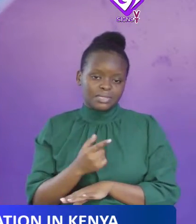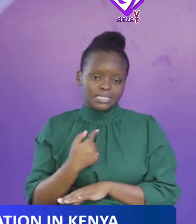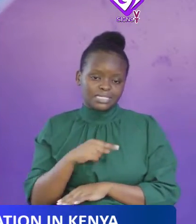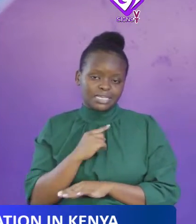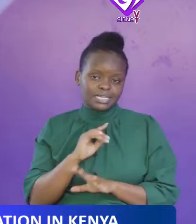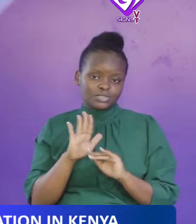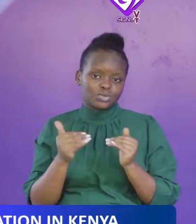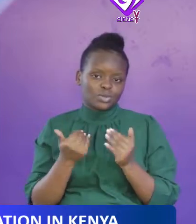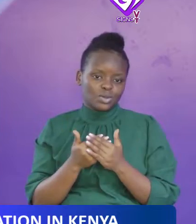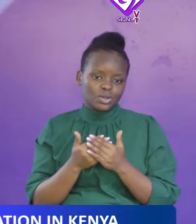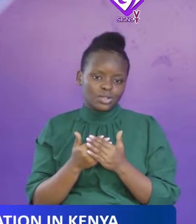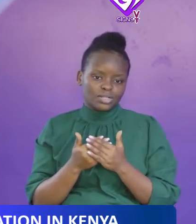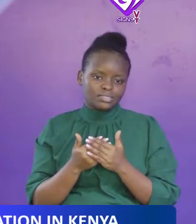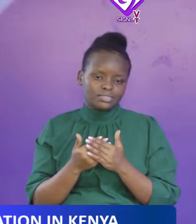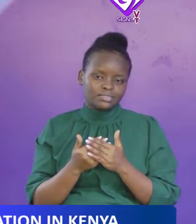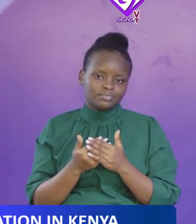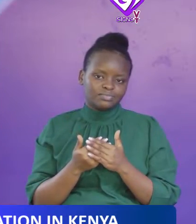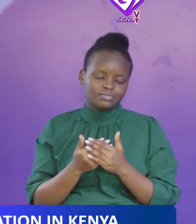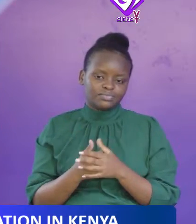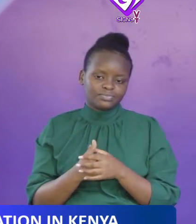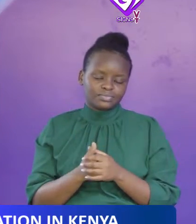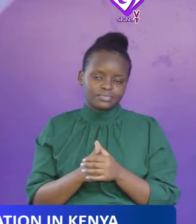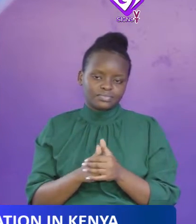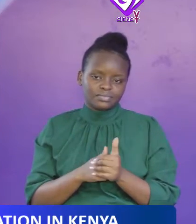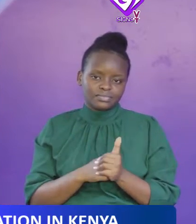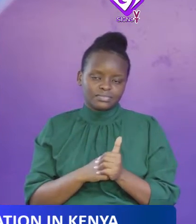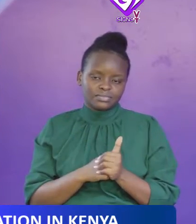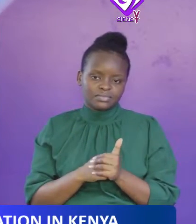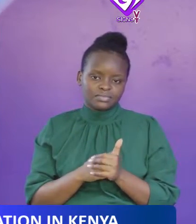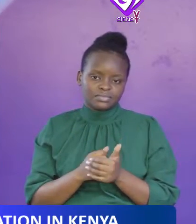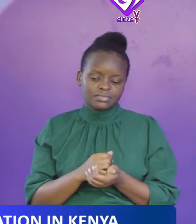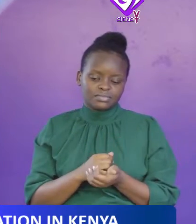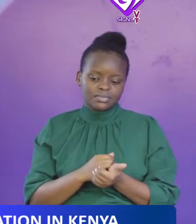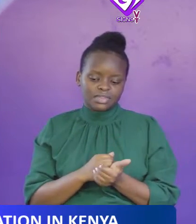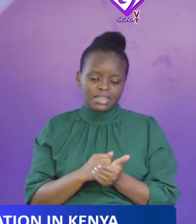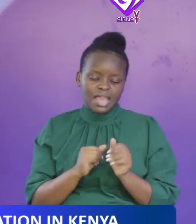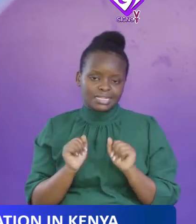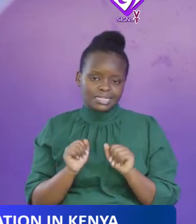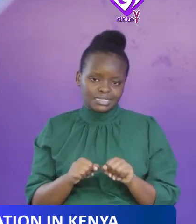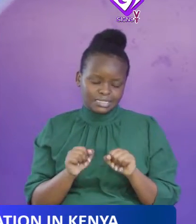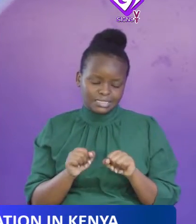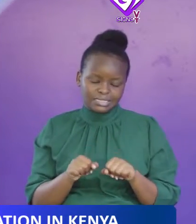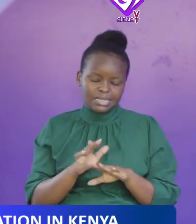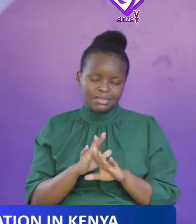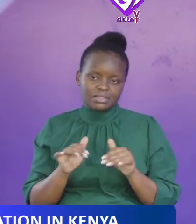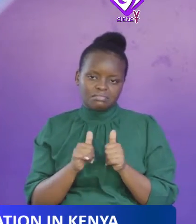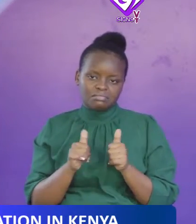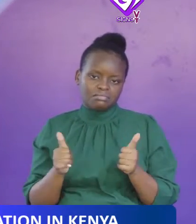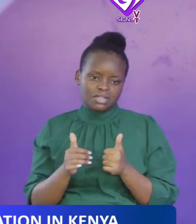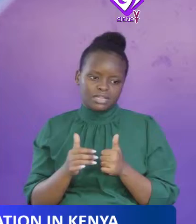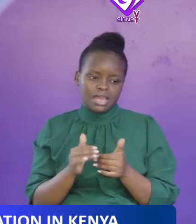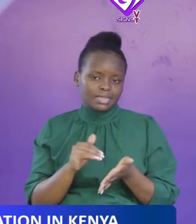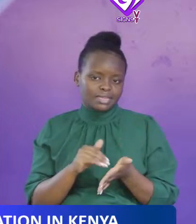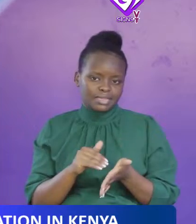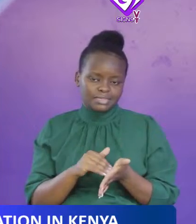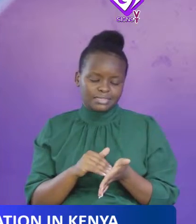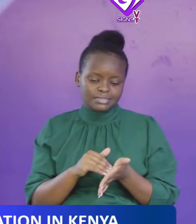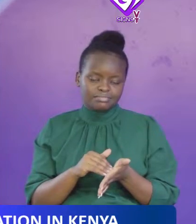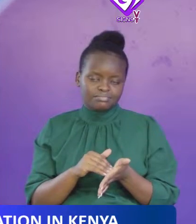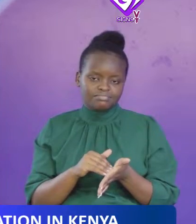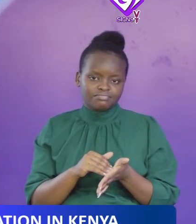all on the same facet of soberness, everything else will flow. Again, it's actually an